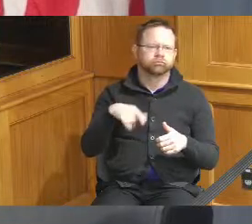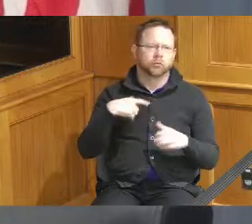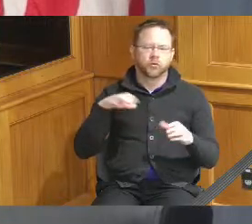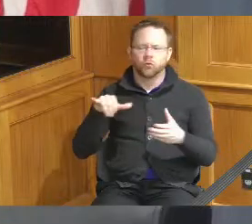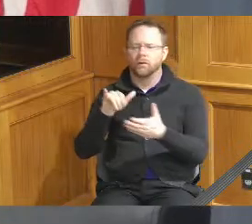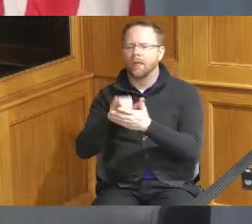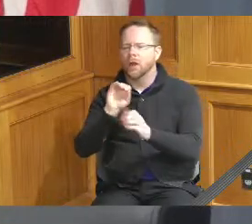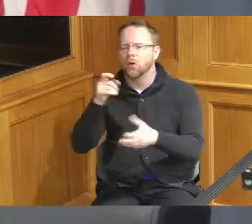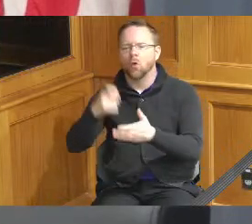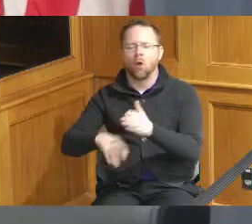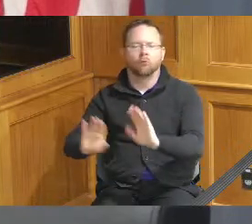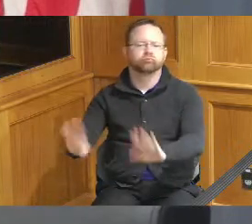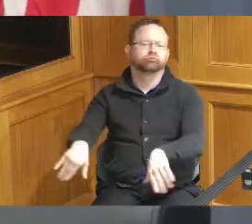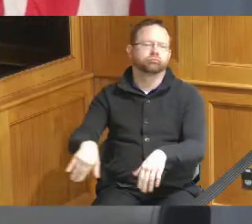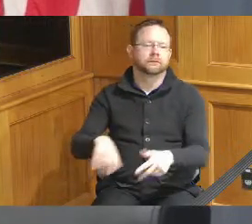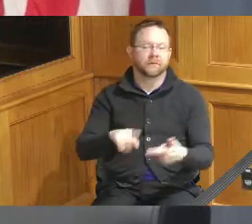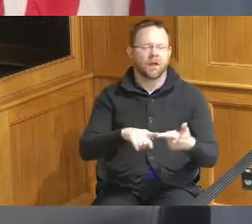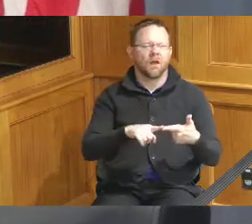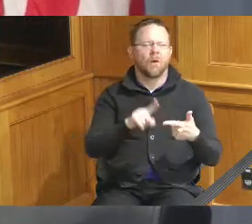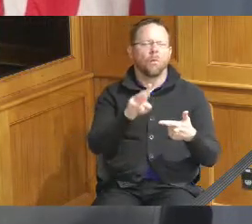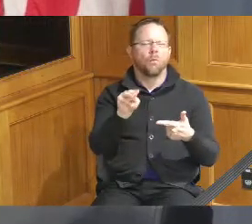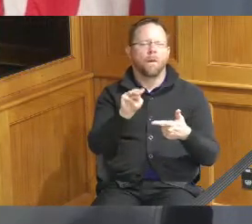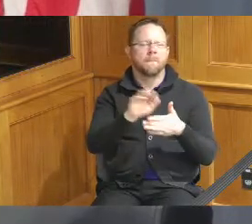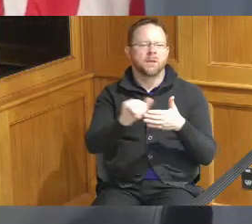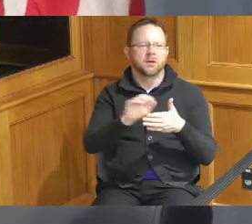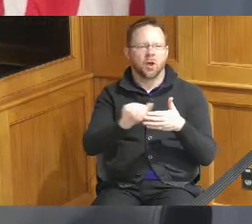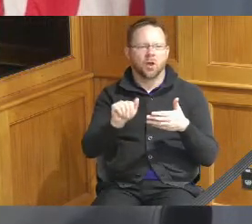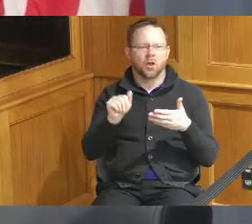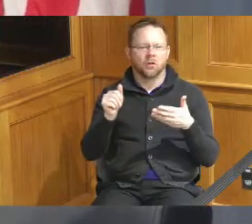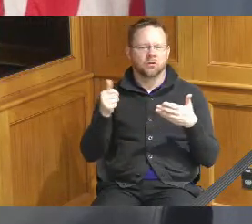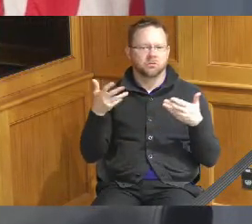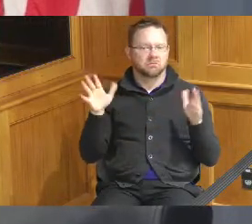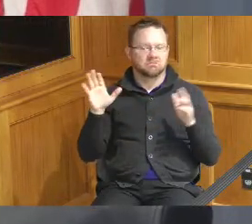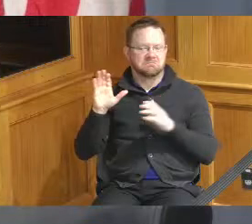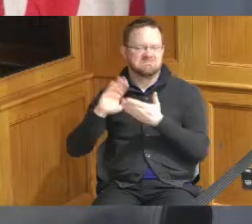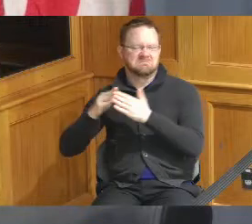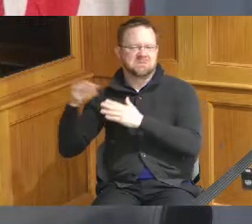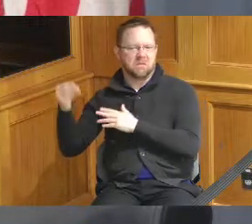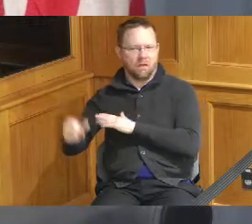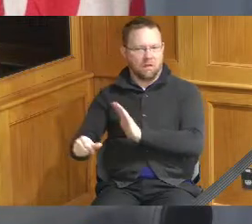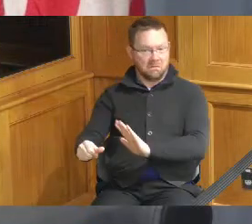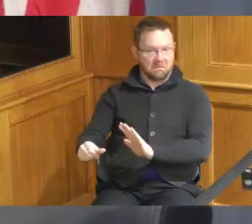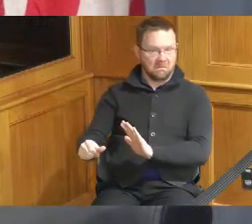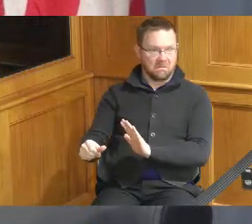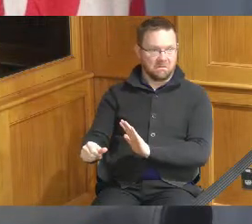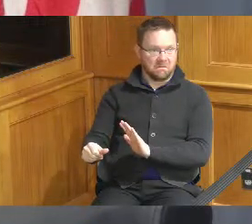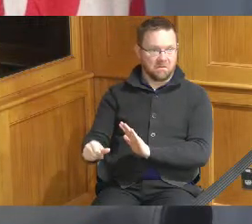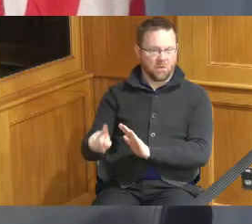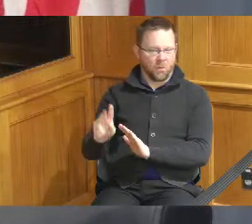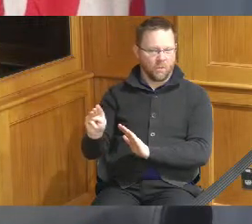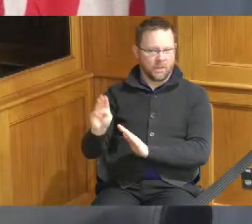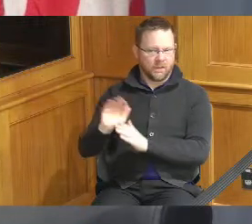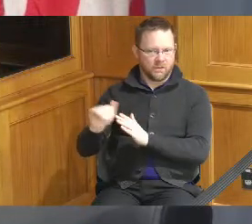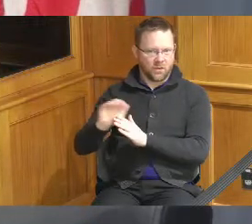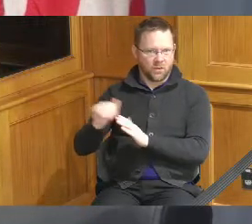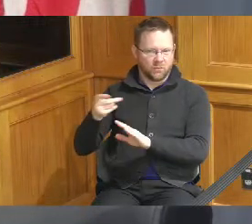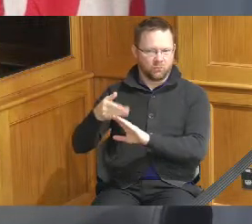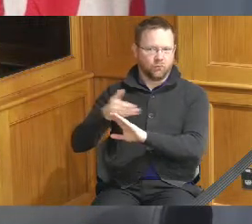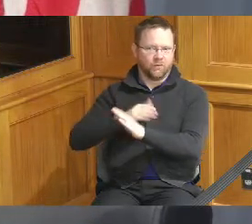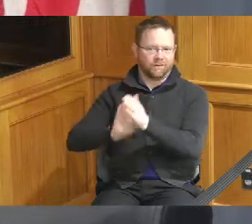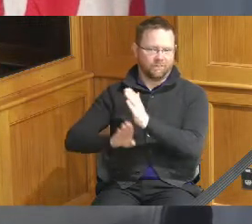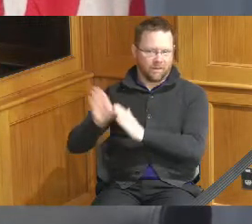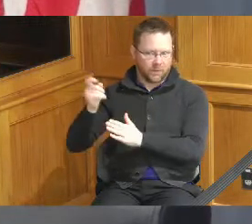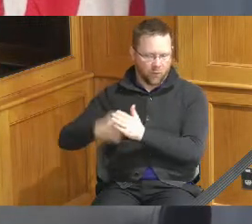no cost. Then it'll be $1 million, but that's the city paying the $1 million